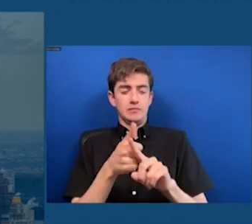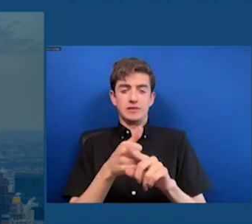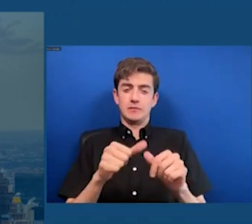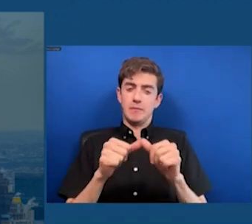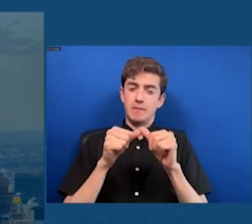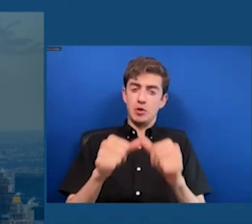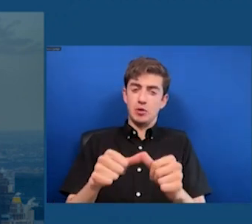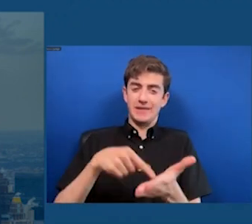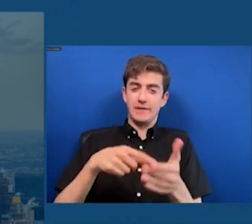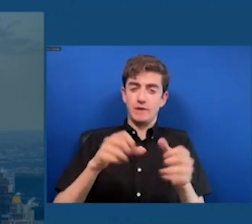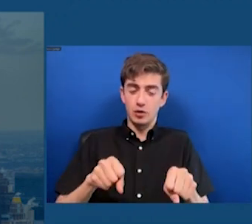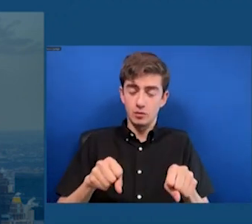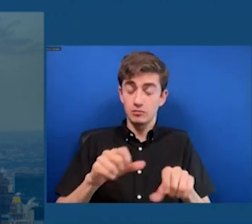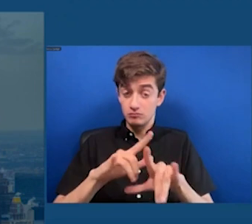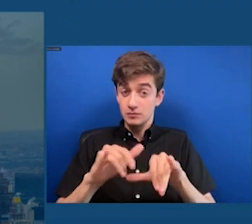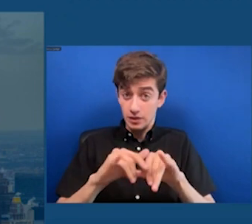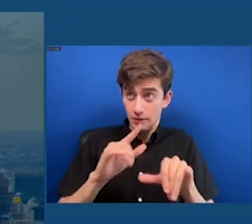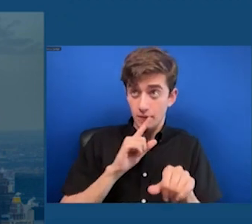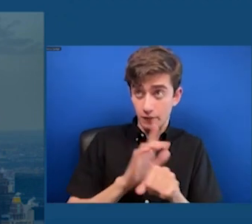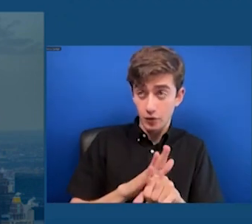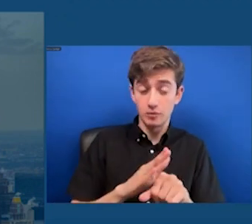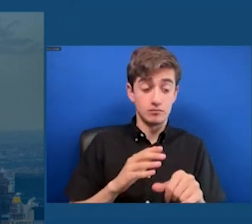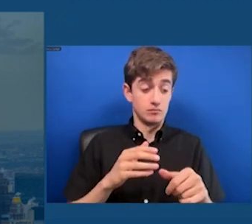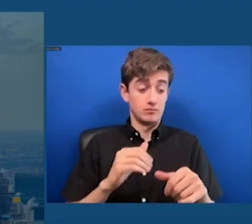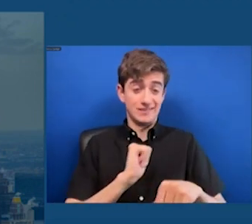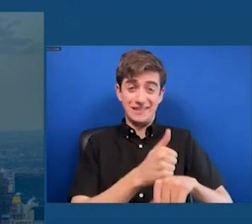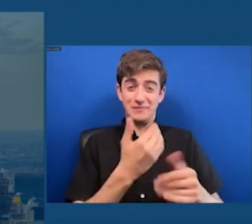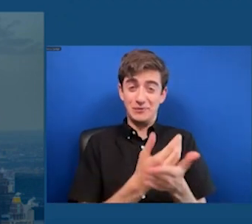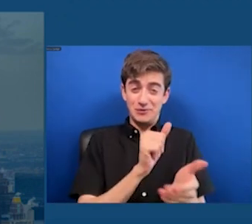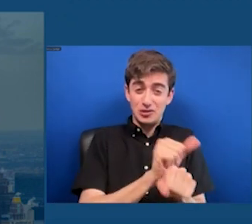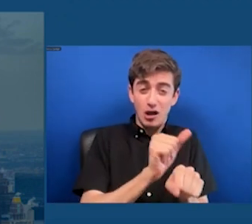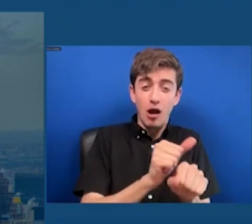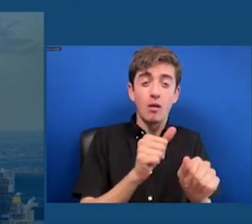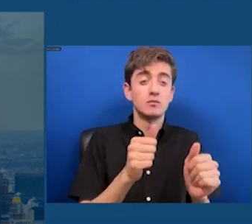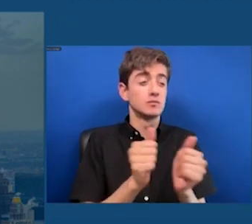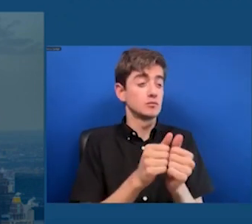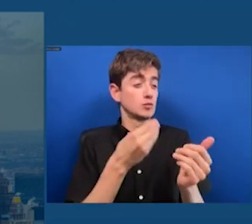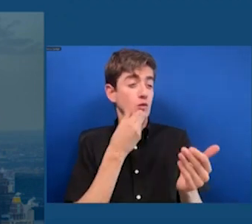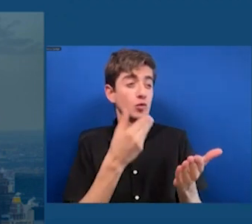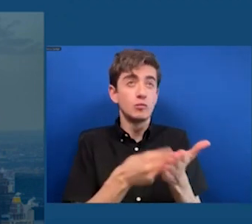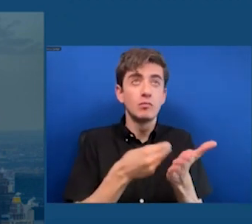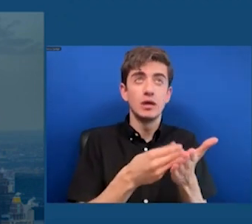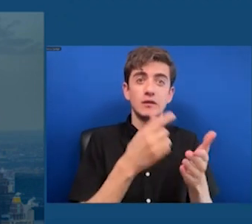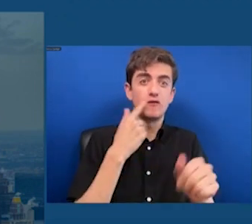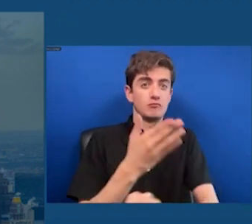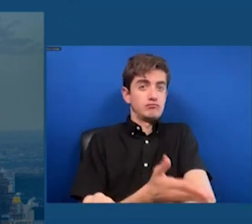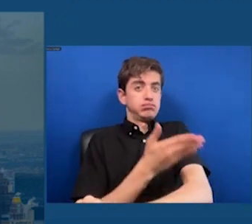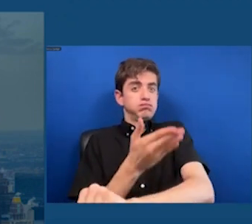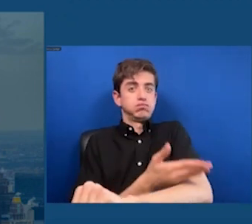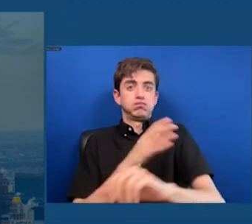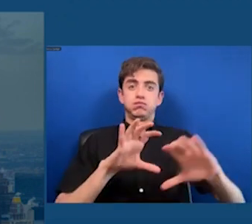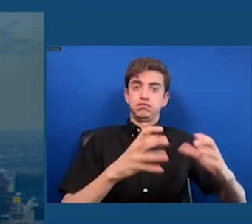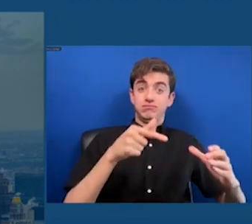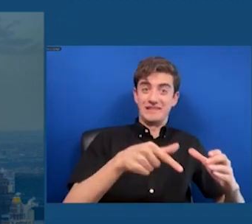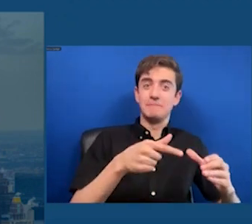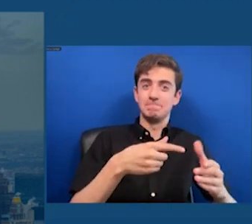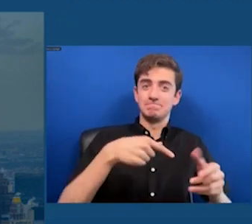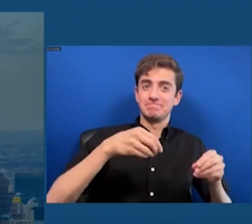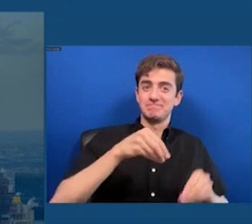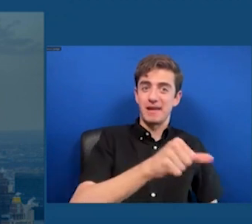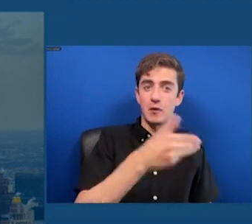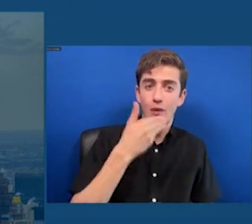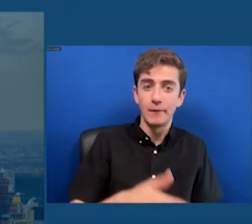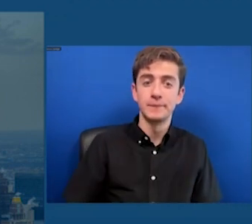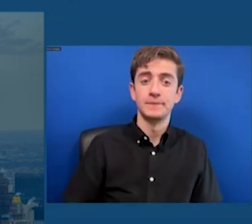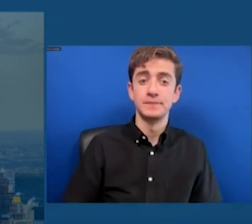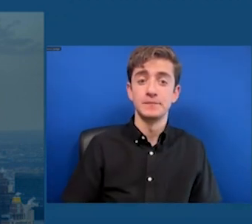good wages will be there for our hardworking men and women who build them. Also, extending 421A